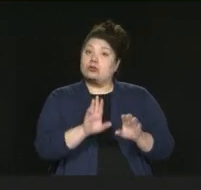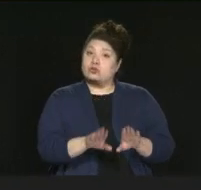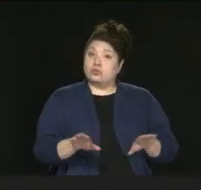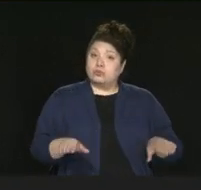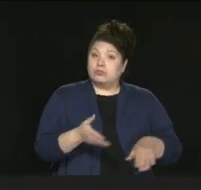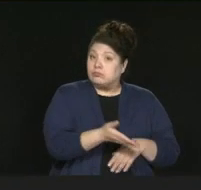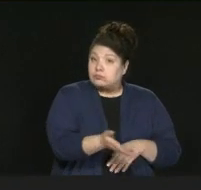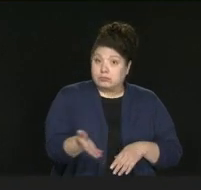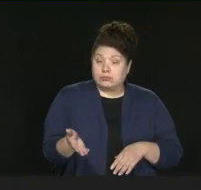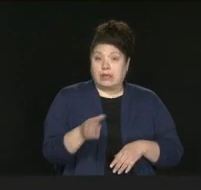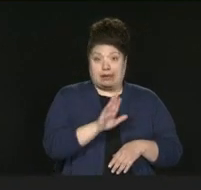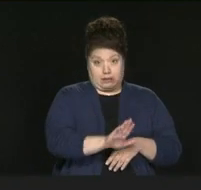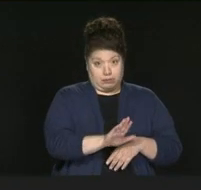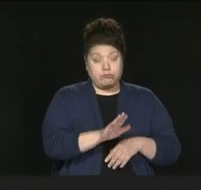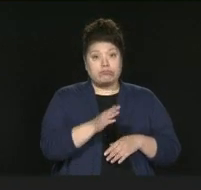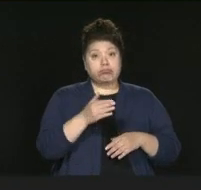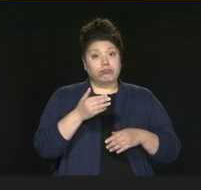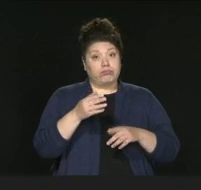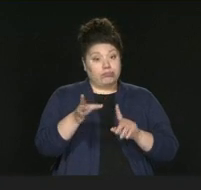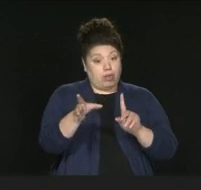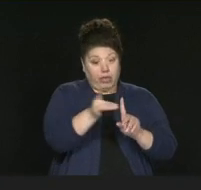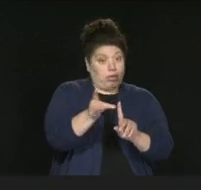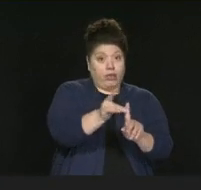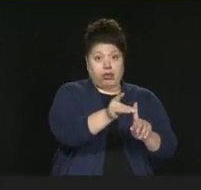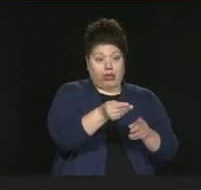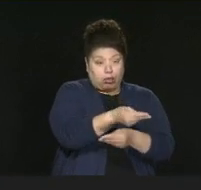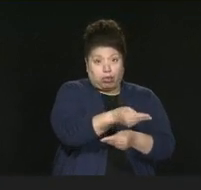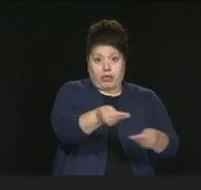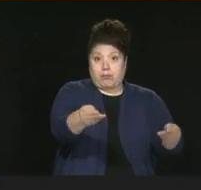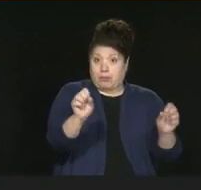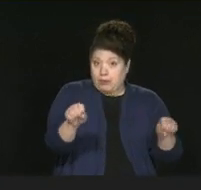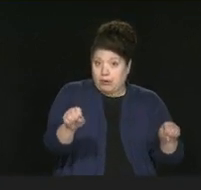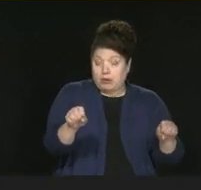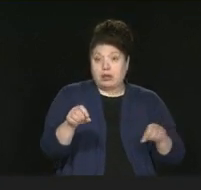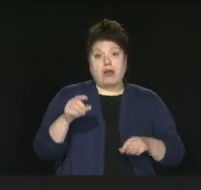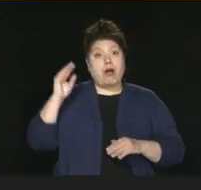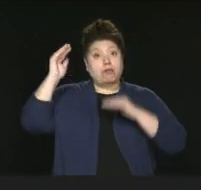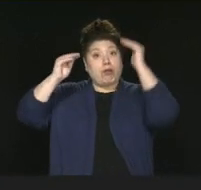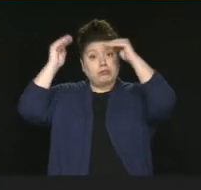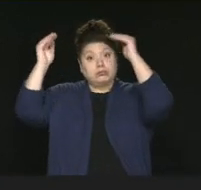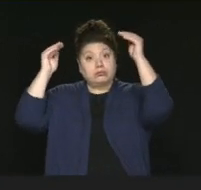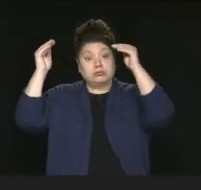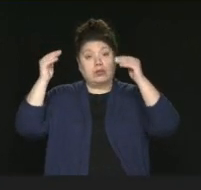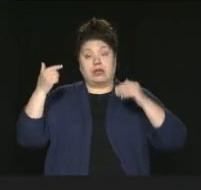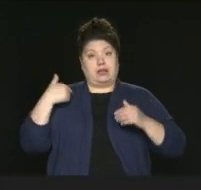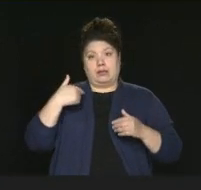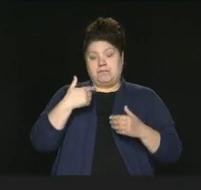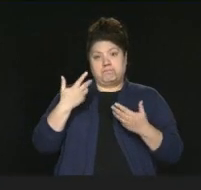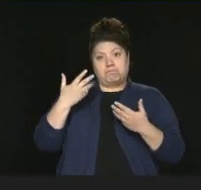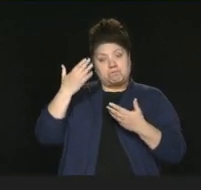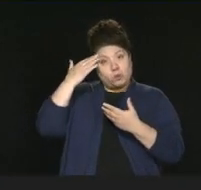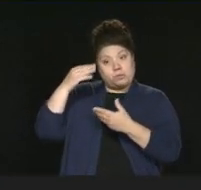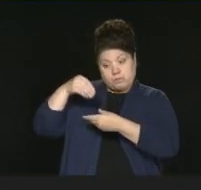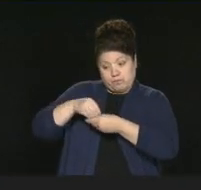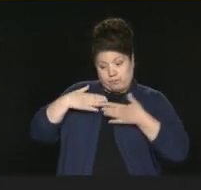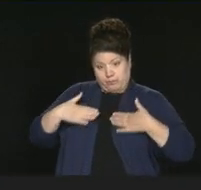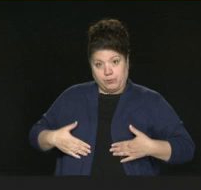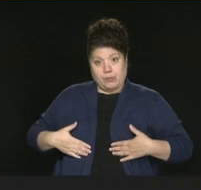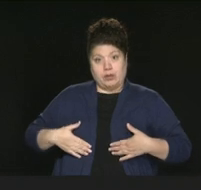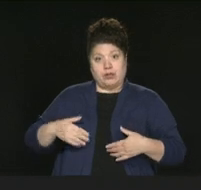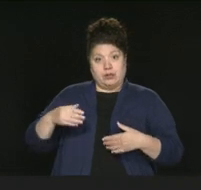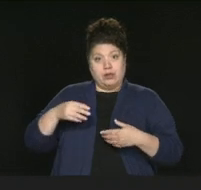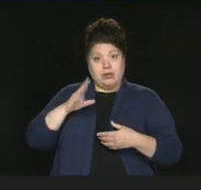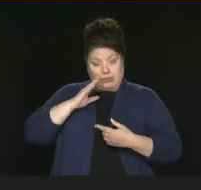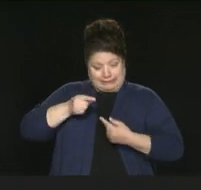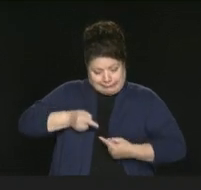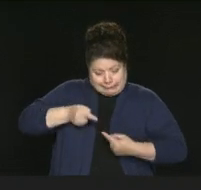then, just like with adults, we don't understand enough about the immune response to the virus, except that